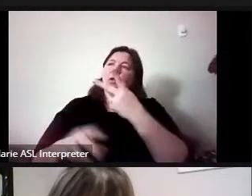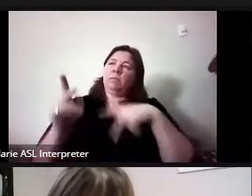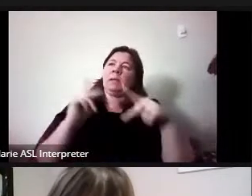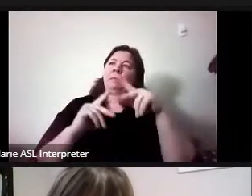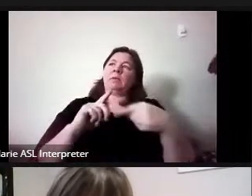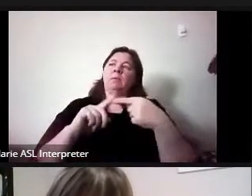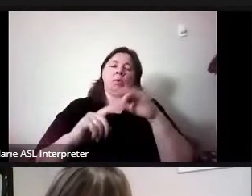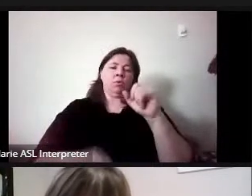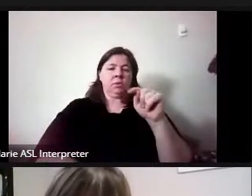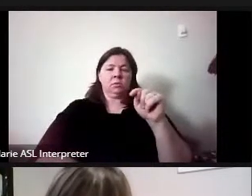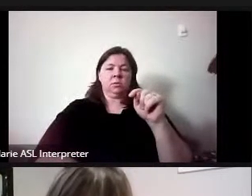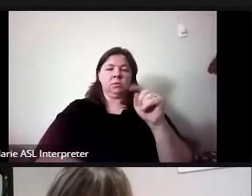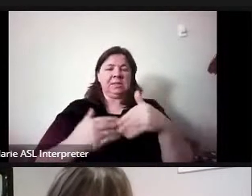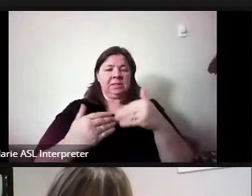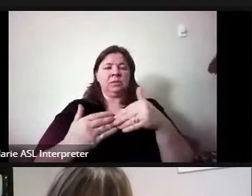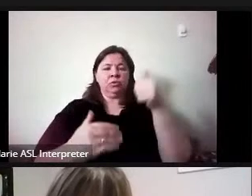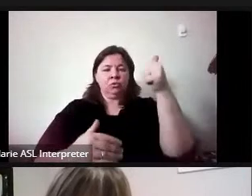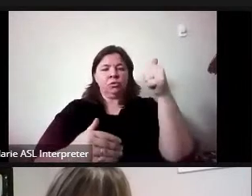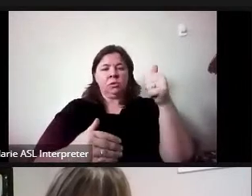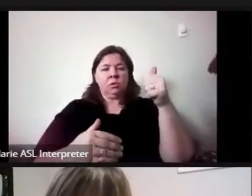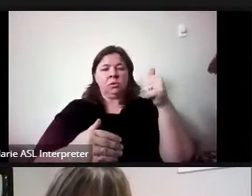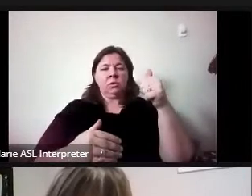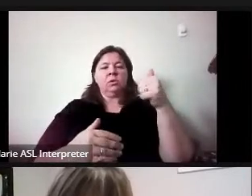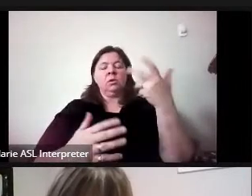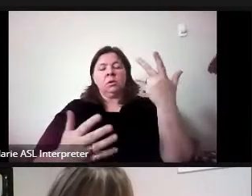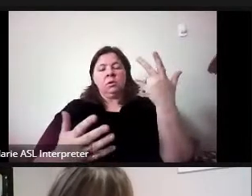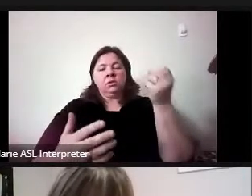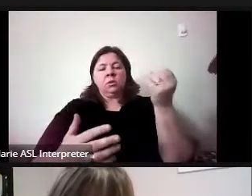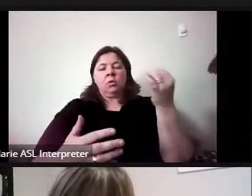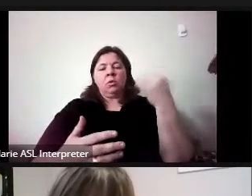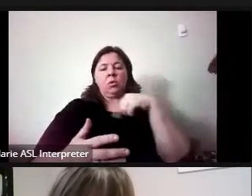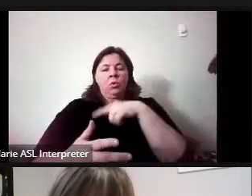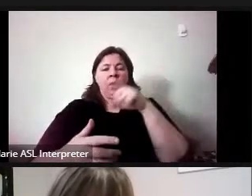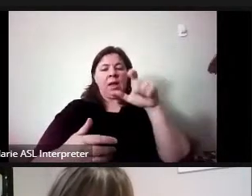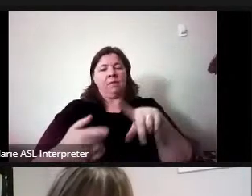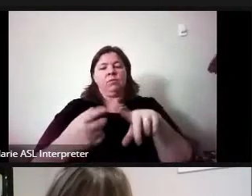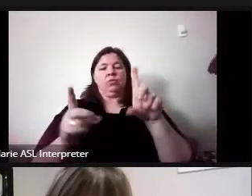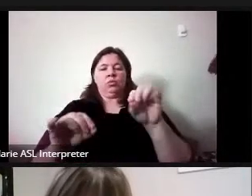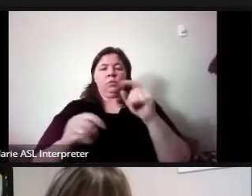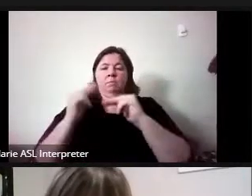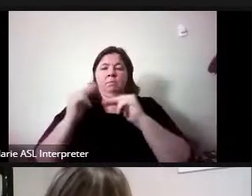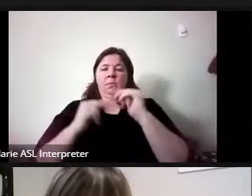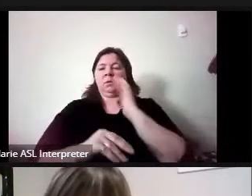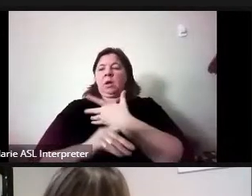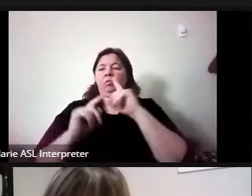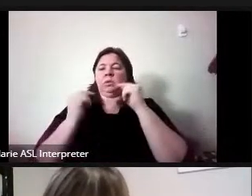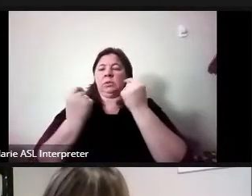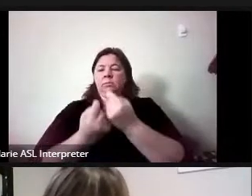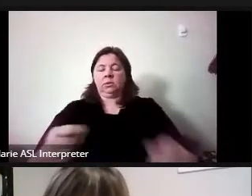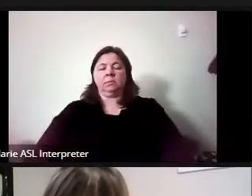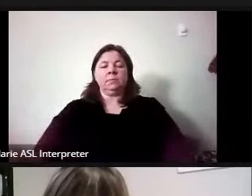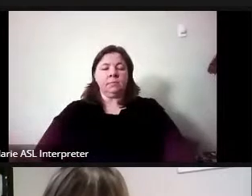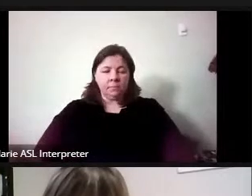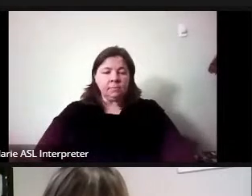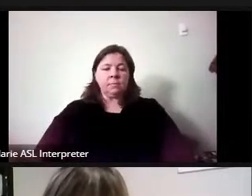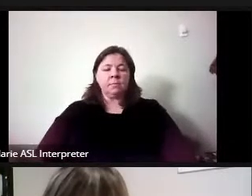of we can show so many things. So we have to do this to build our teams. Yeah.